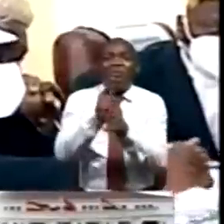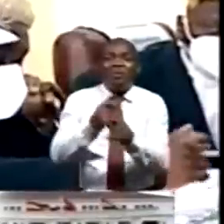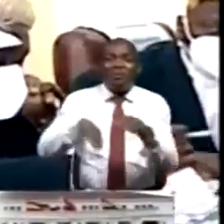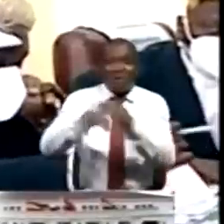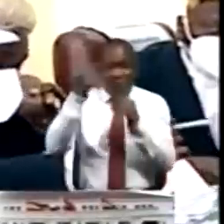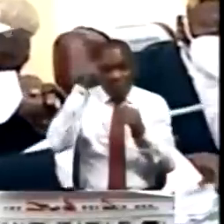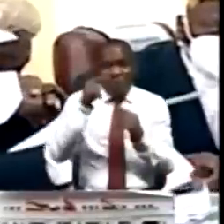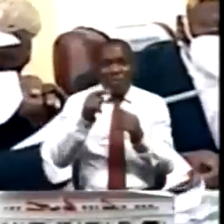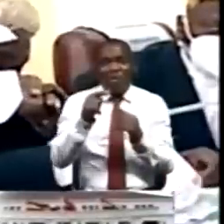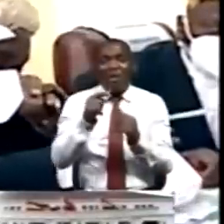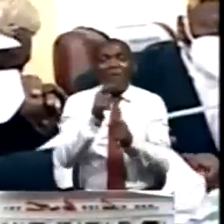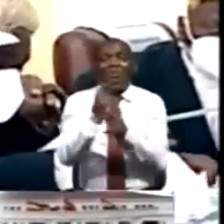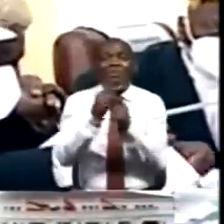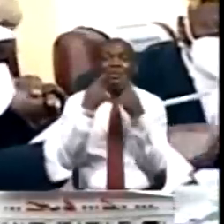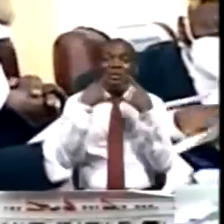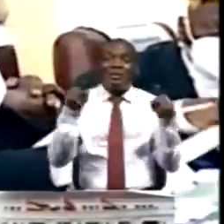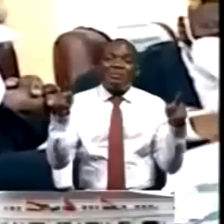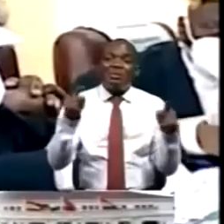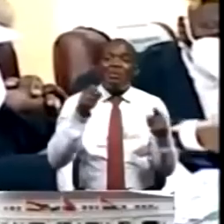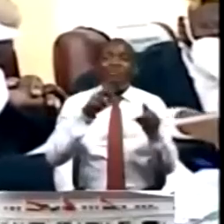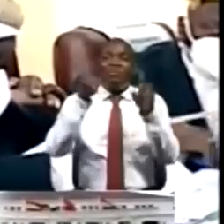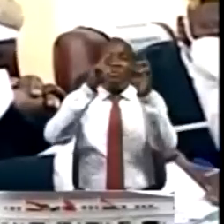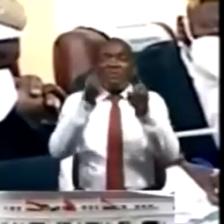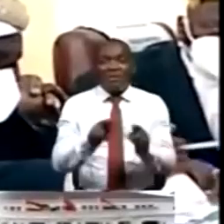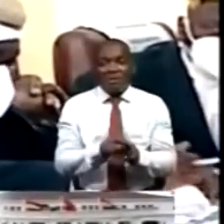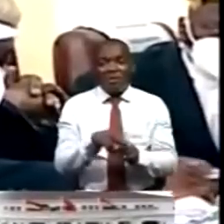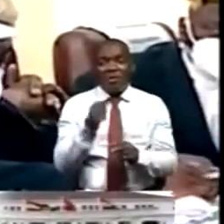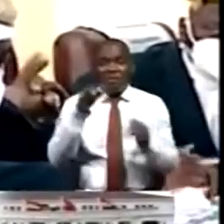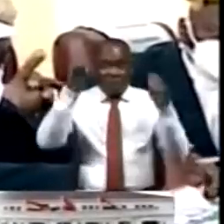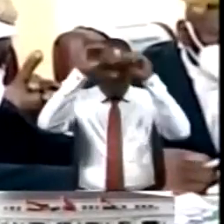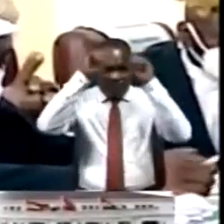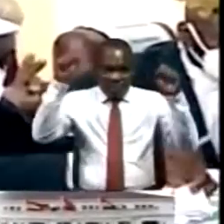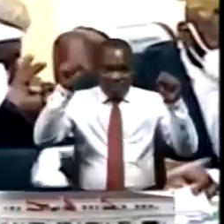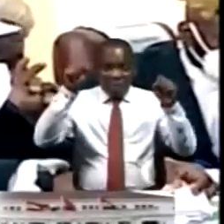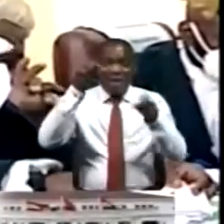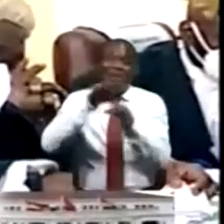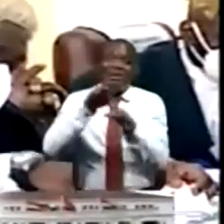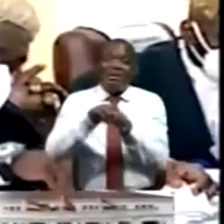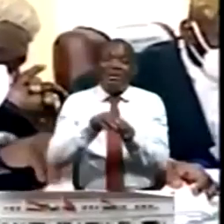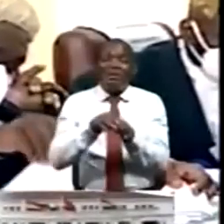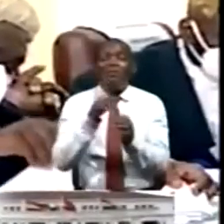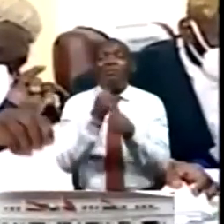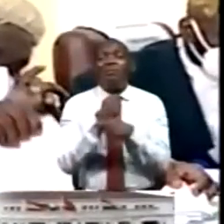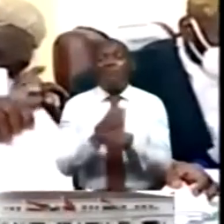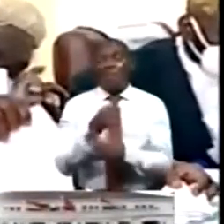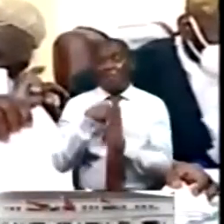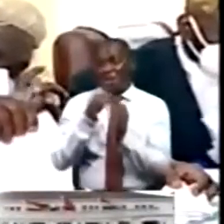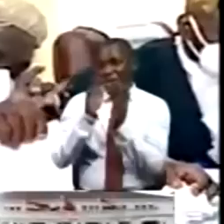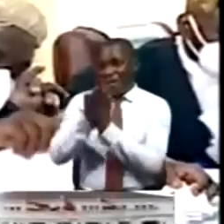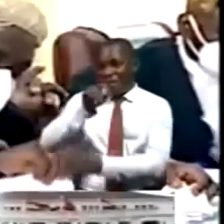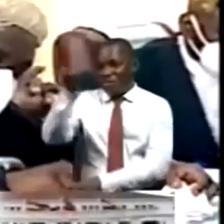for a constitutionally appropriate declaration of the results of the presidential election to be made. So I'm asking